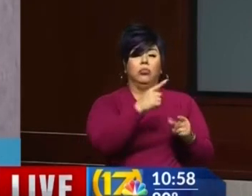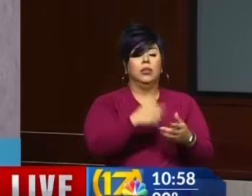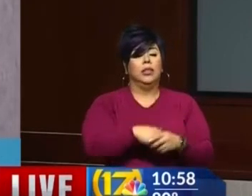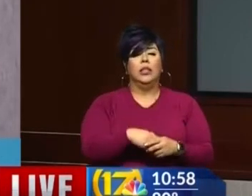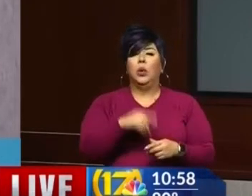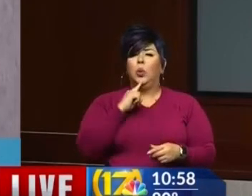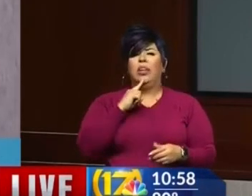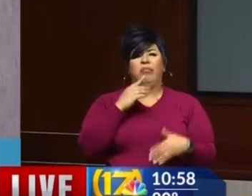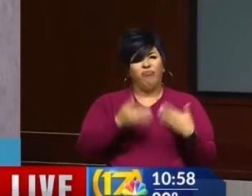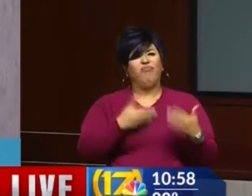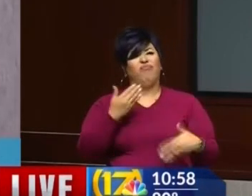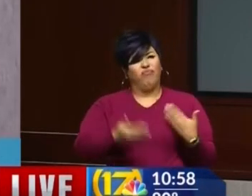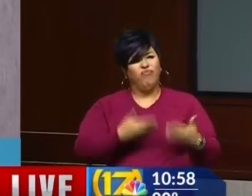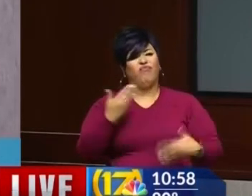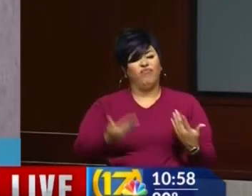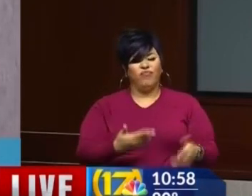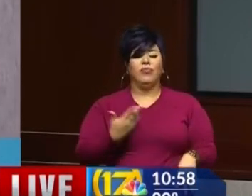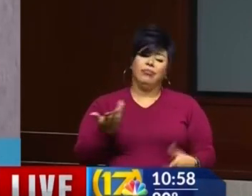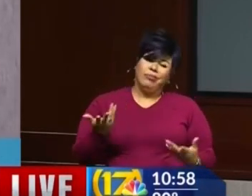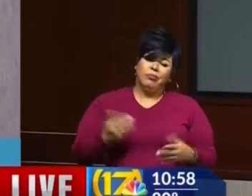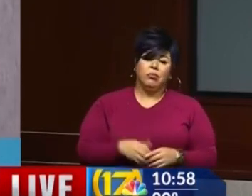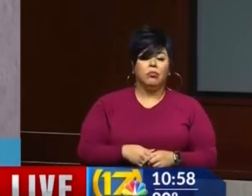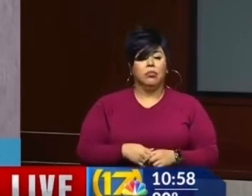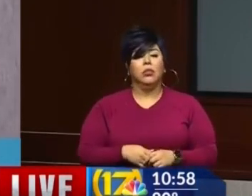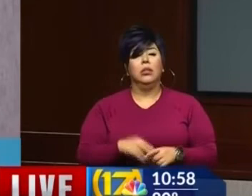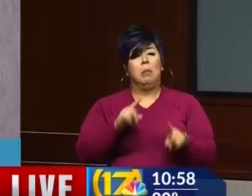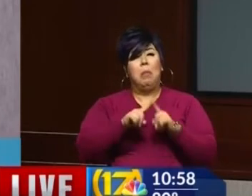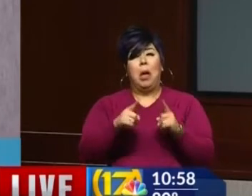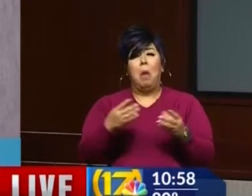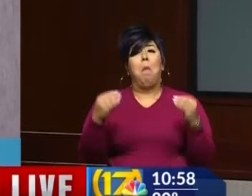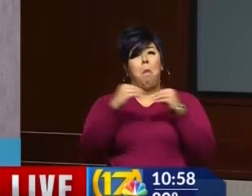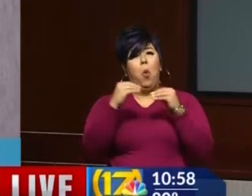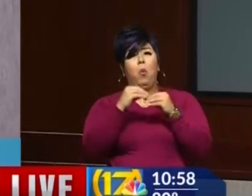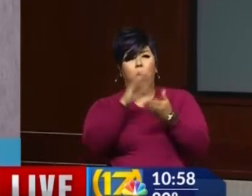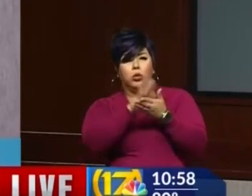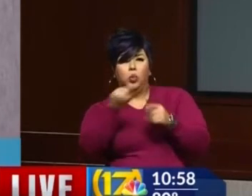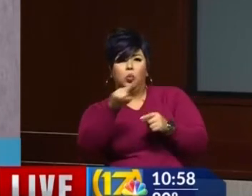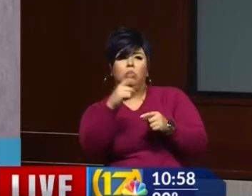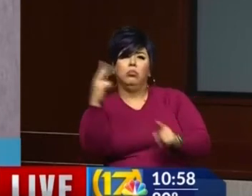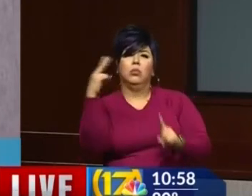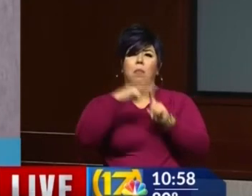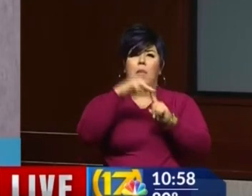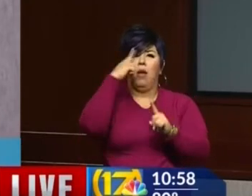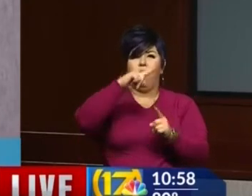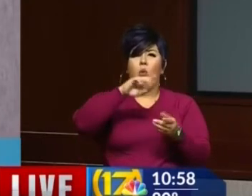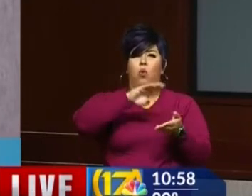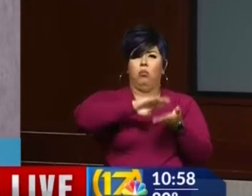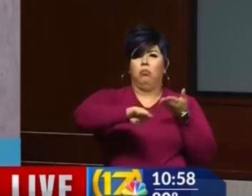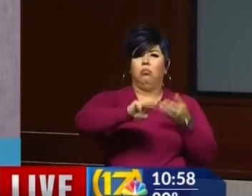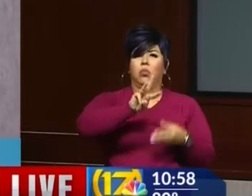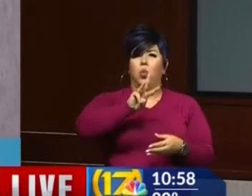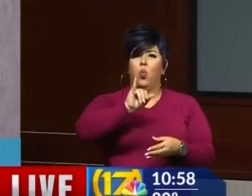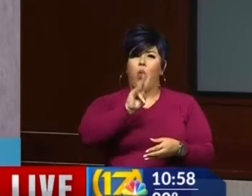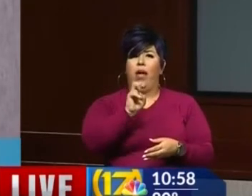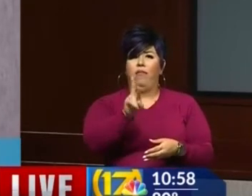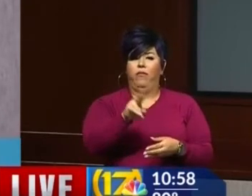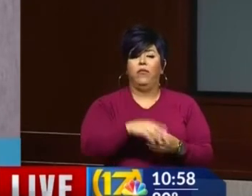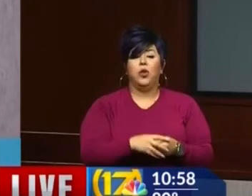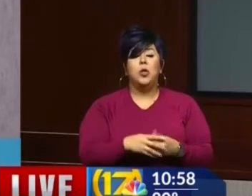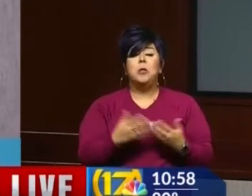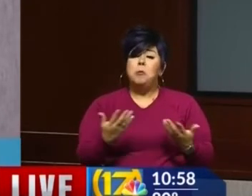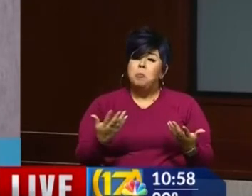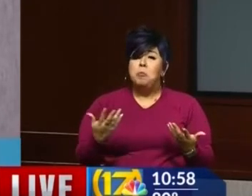iterative process, so it's always changing, but there continues to be increase from local schools on trying to achieve that waiver. And so